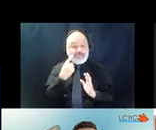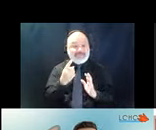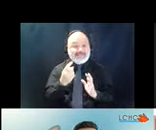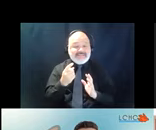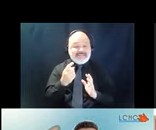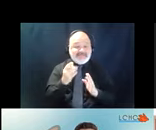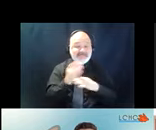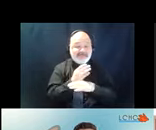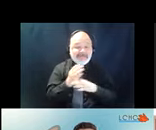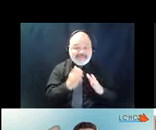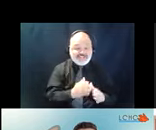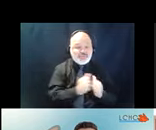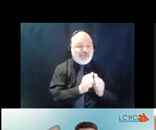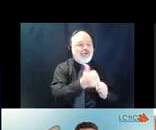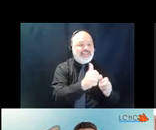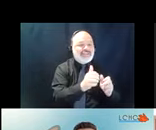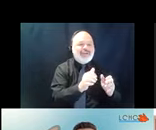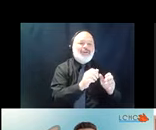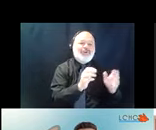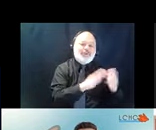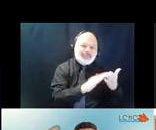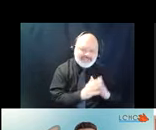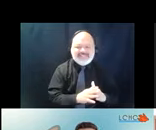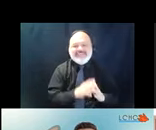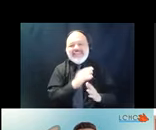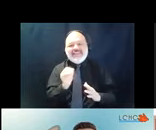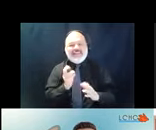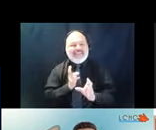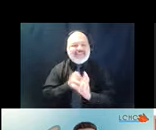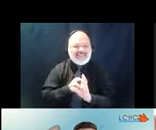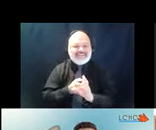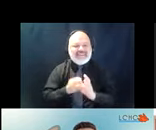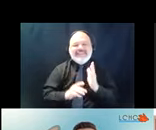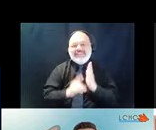community-based partnerships, also being civically engaged and developing the next